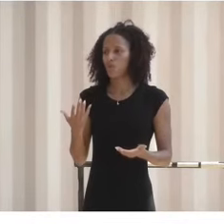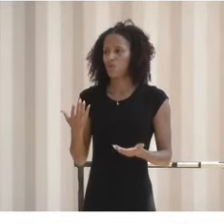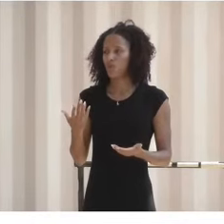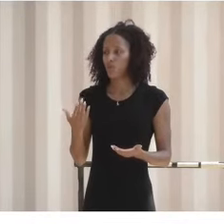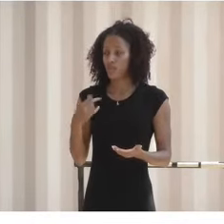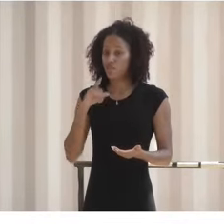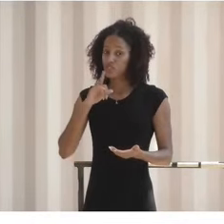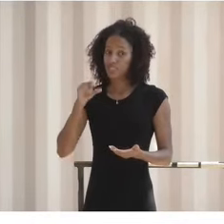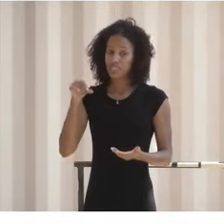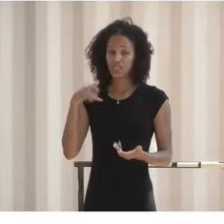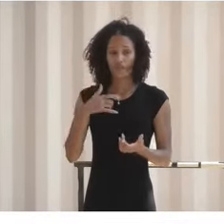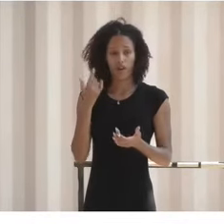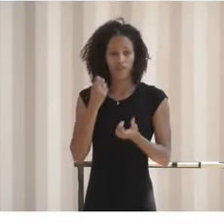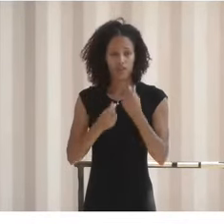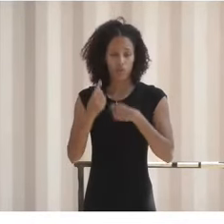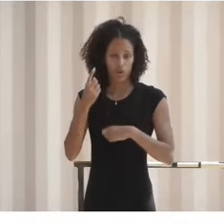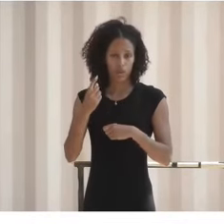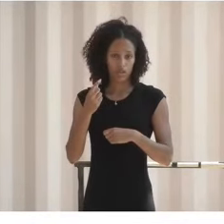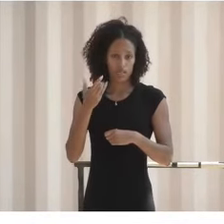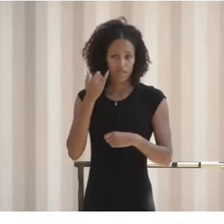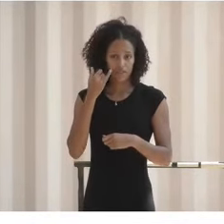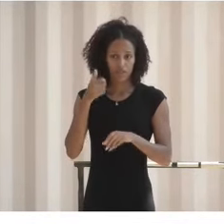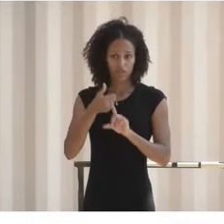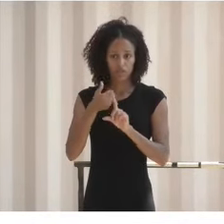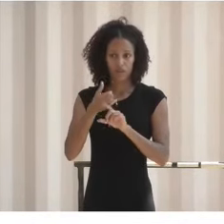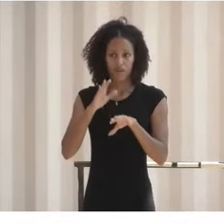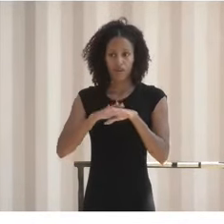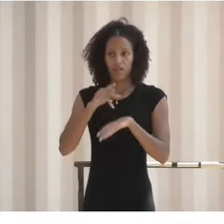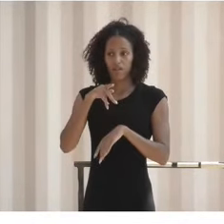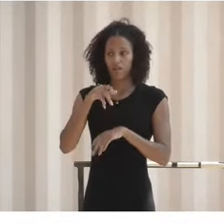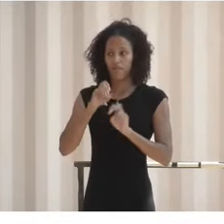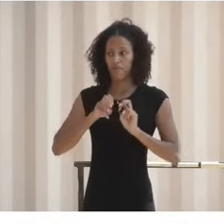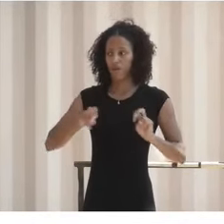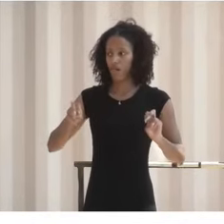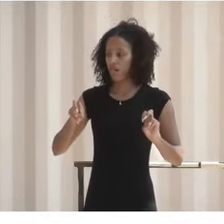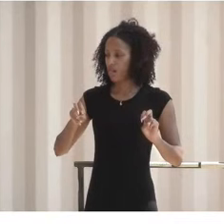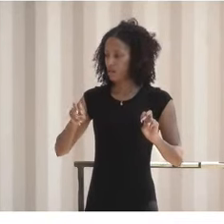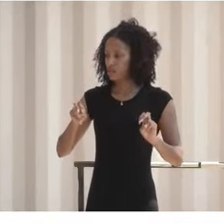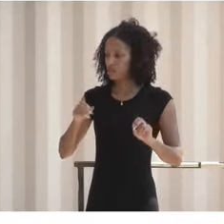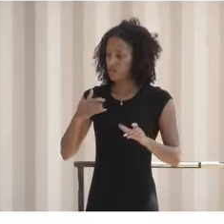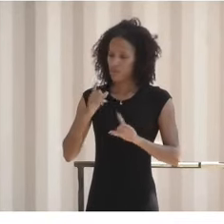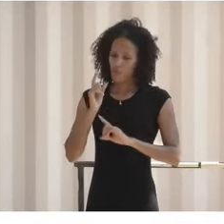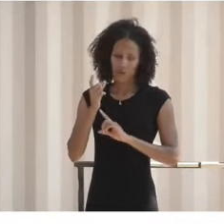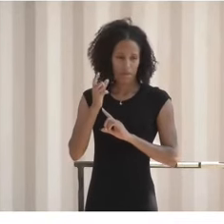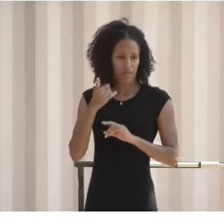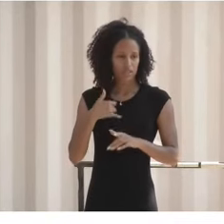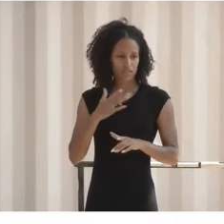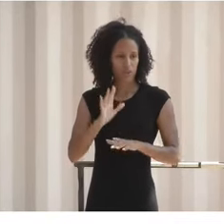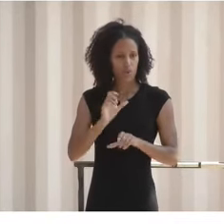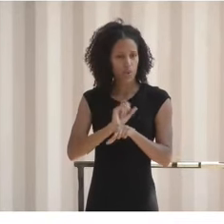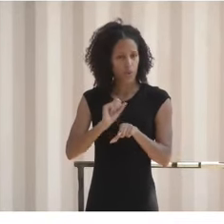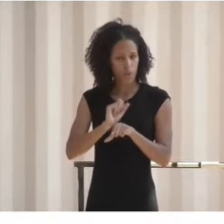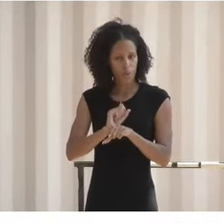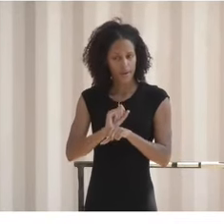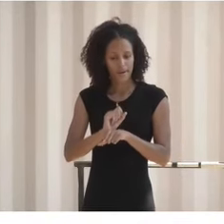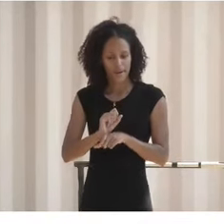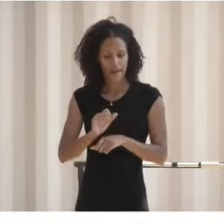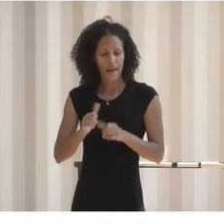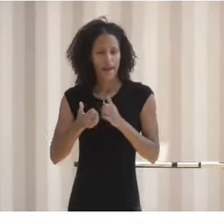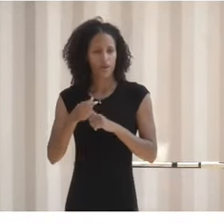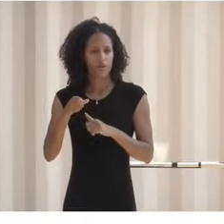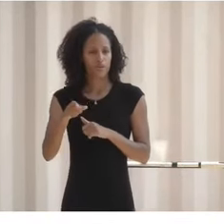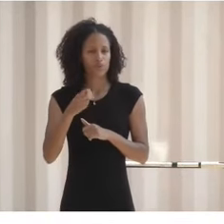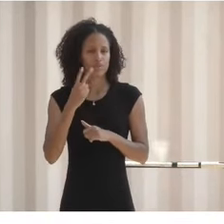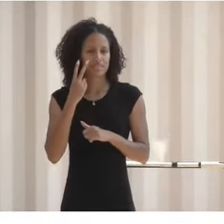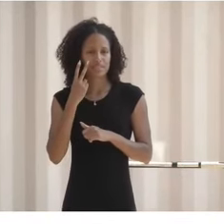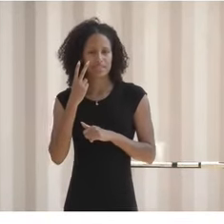And this is for everybody on the panel, if each of you could just take 1 minute in the context of the work that you're doing, how do you